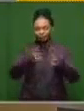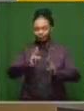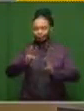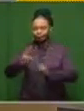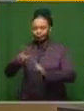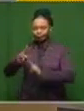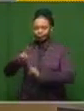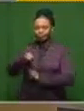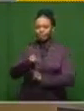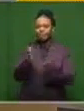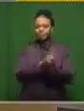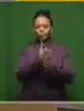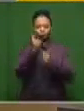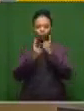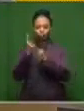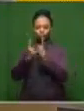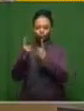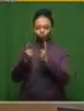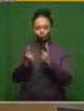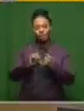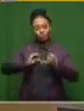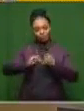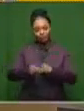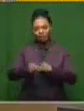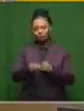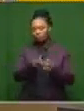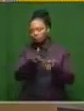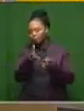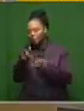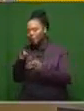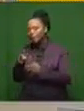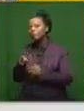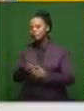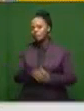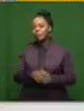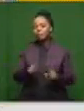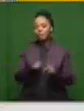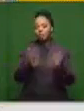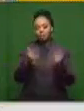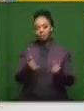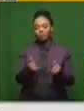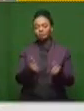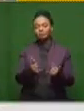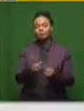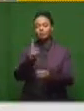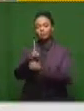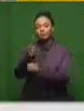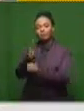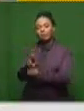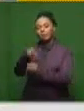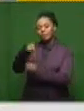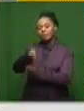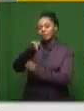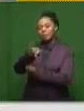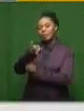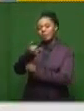questions we're trying to get through, as many as we possibly can. So once again let's just introduce you to Dr. Anben Pele, he's from the Health